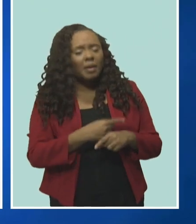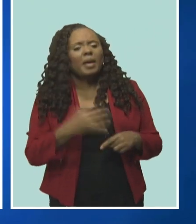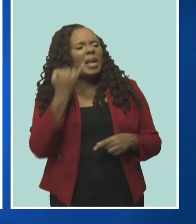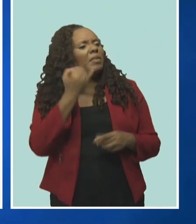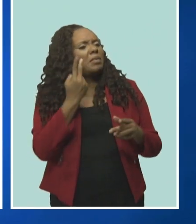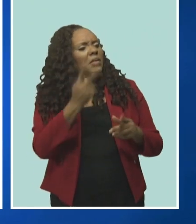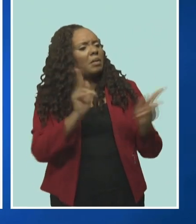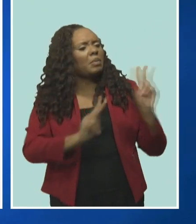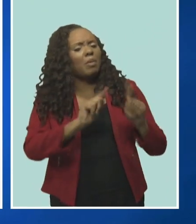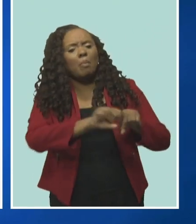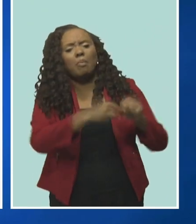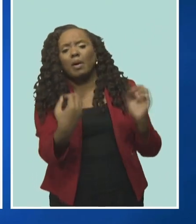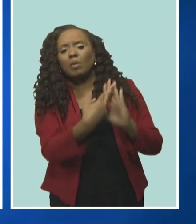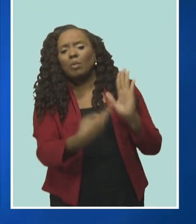do?